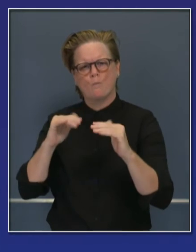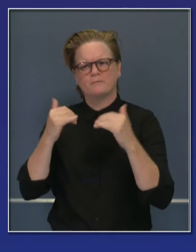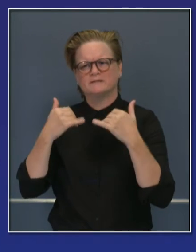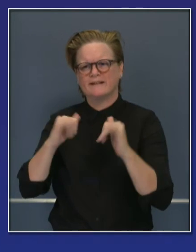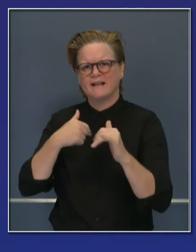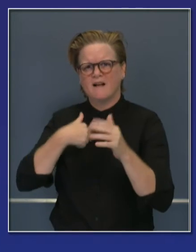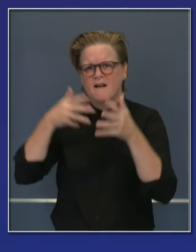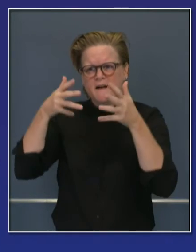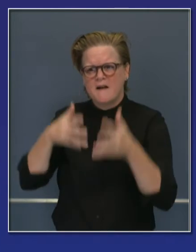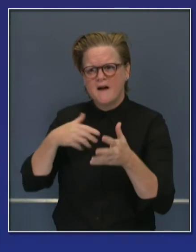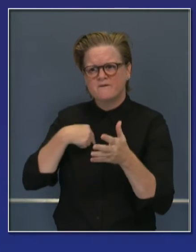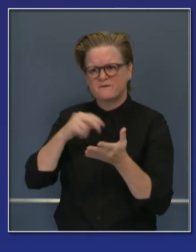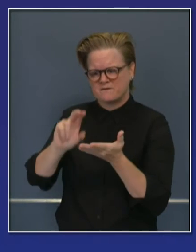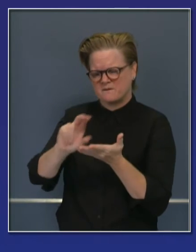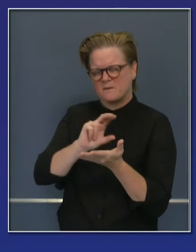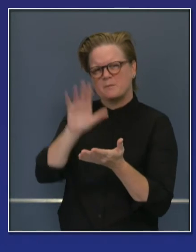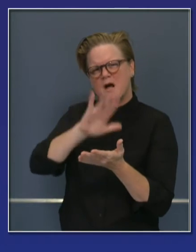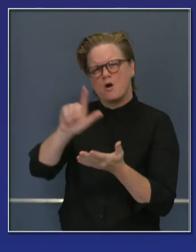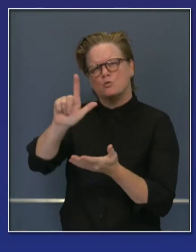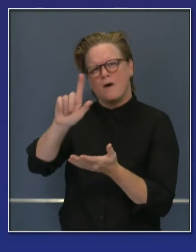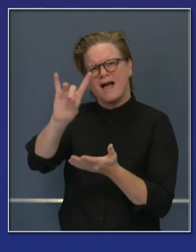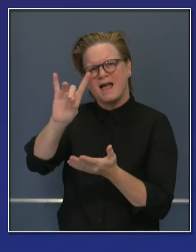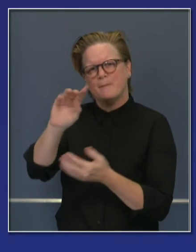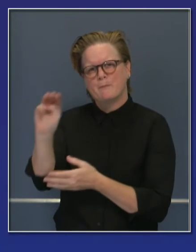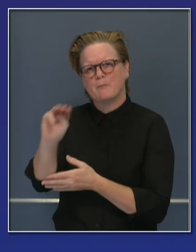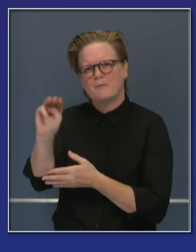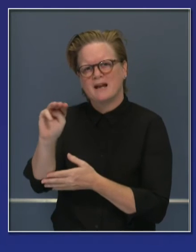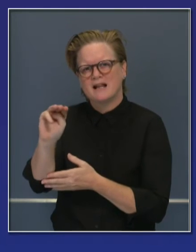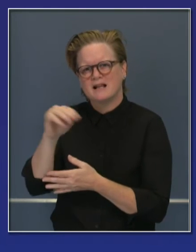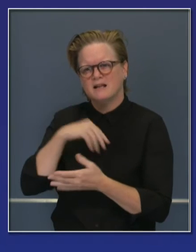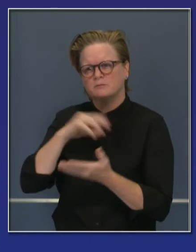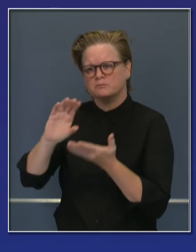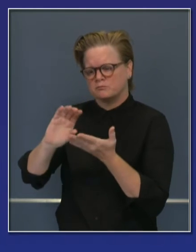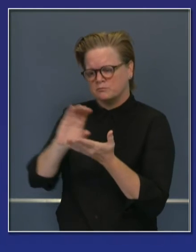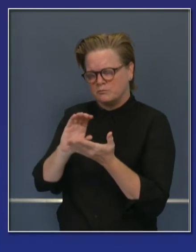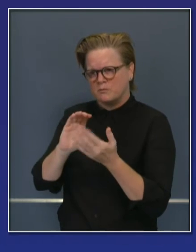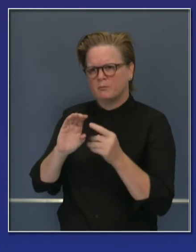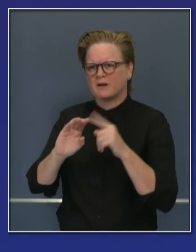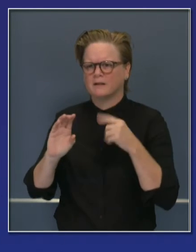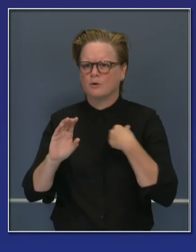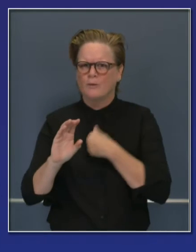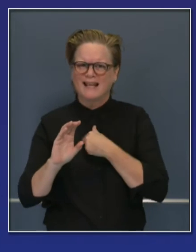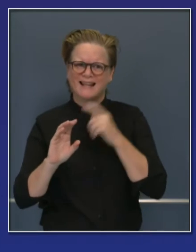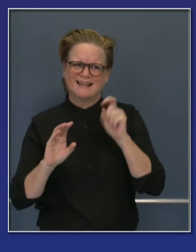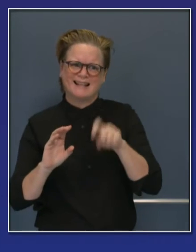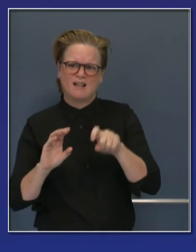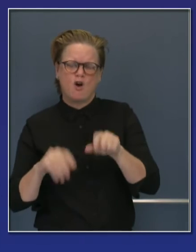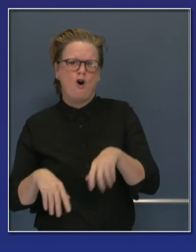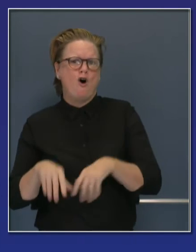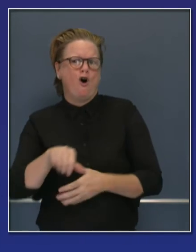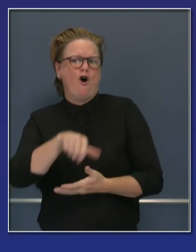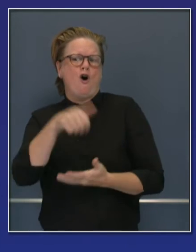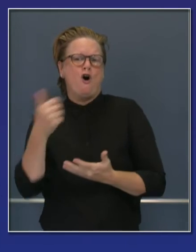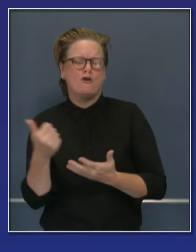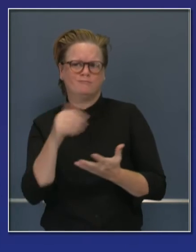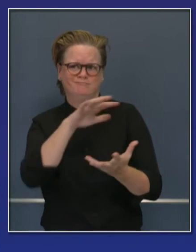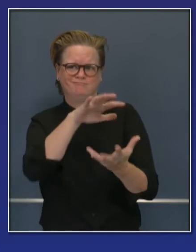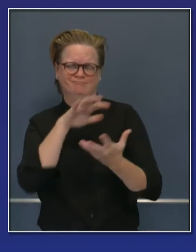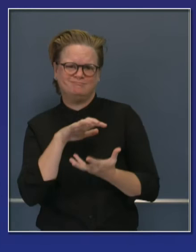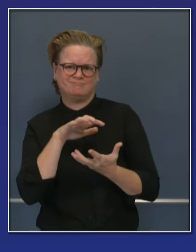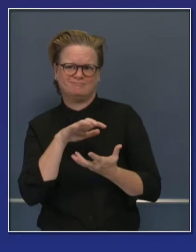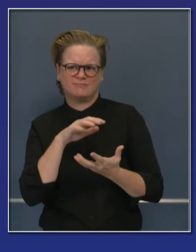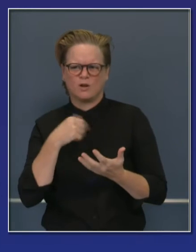million. Again, second round of funding needs to be substantially greater, and we have worked very closely. We've brought this up on many,